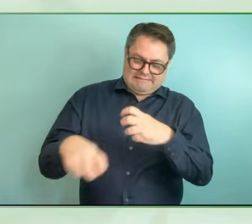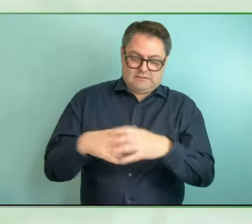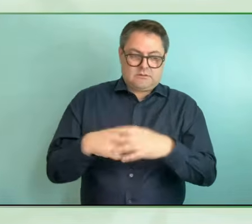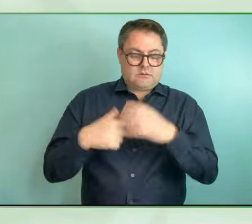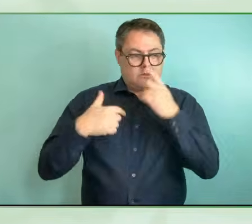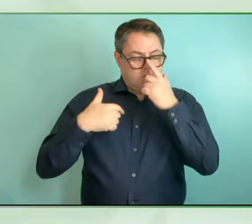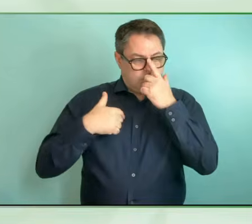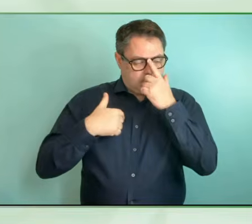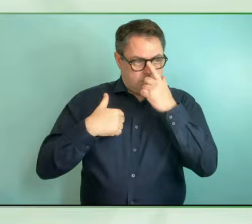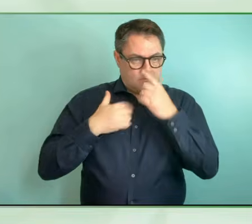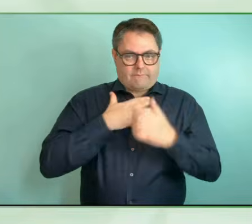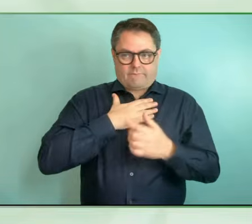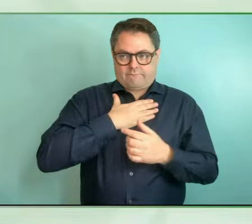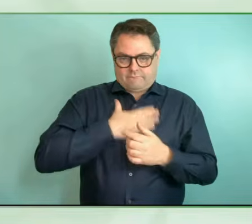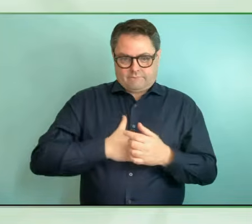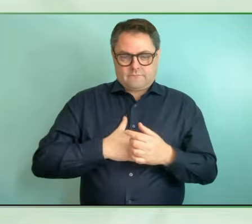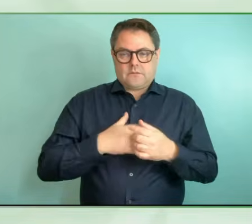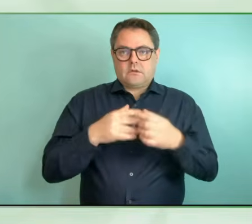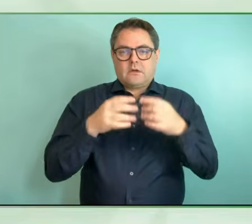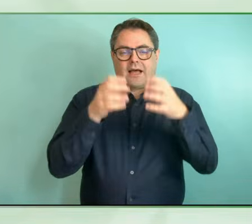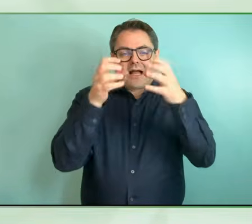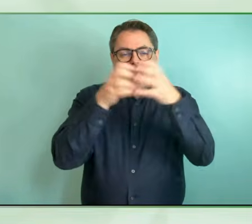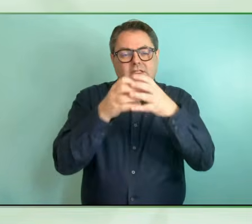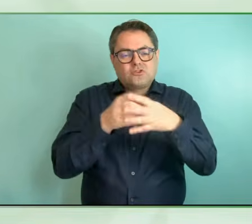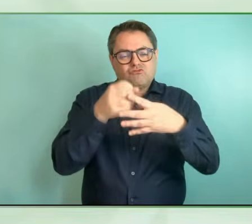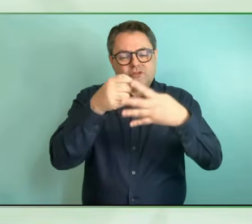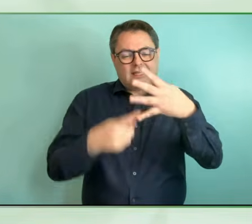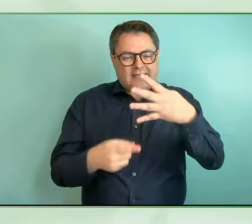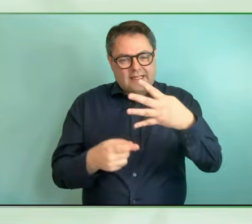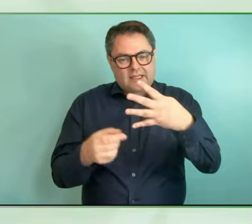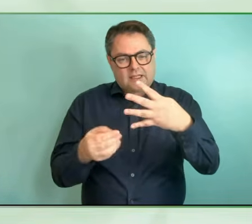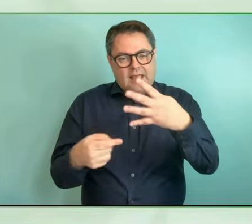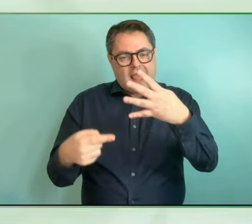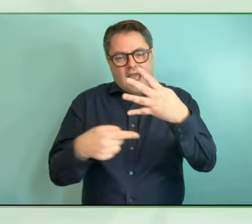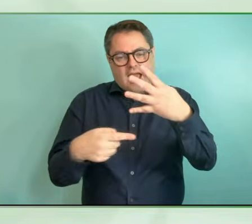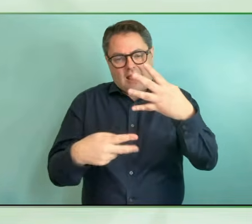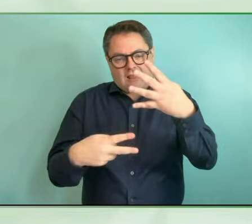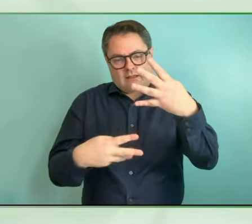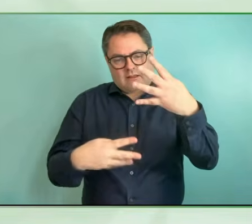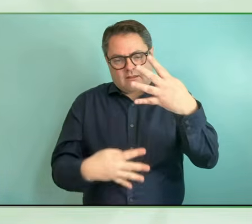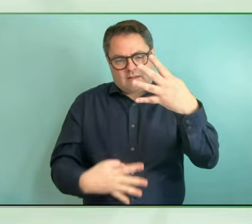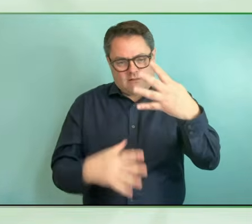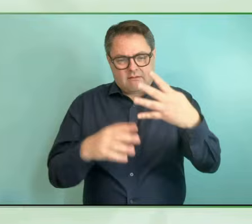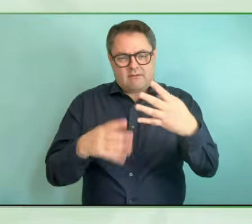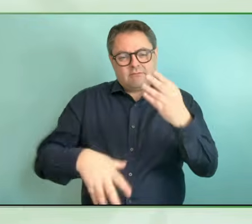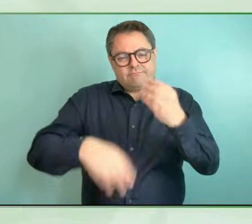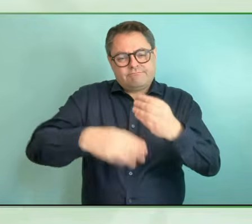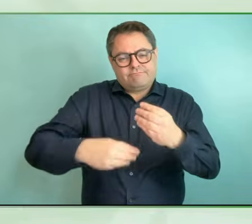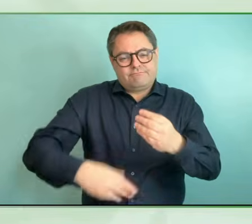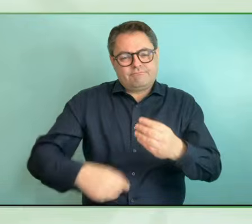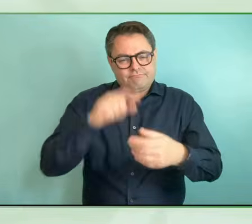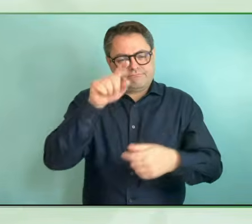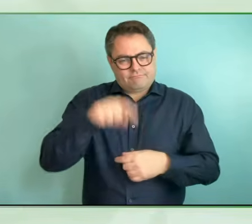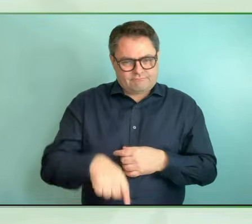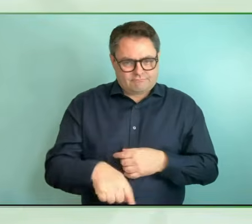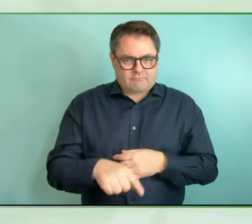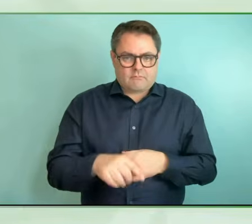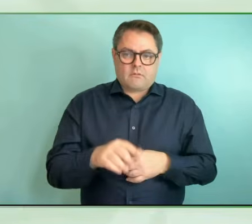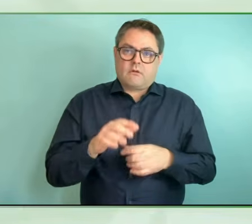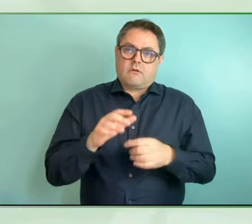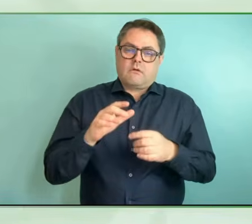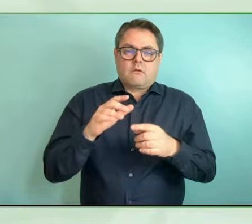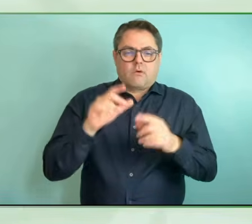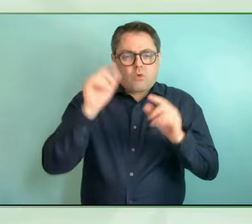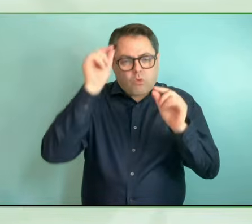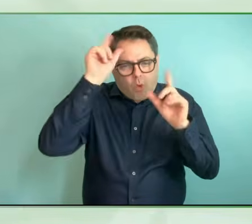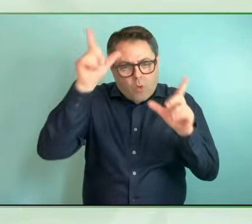more categories in the next couple of months. So there's also going to be culture or government buildings in there,